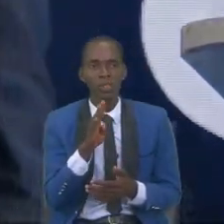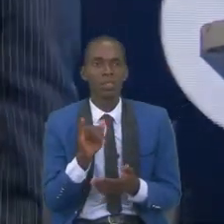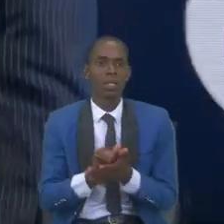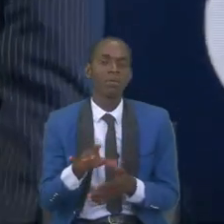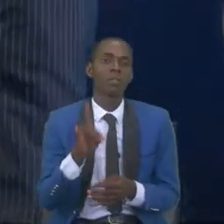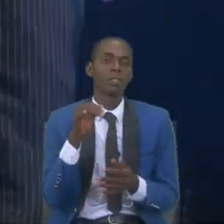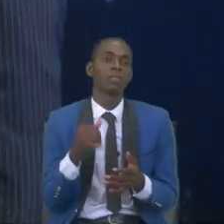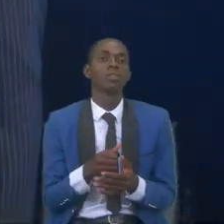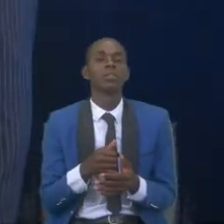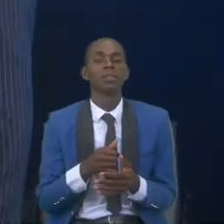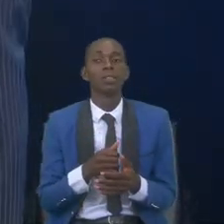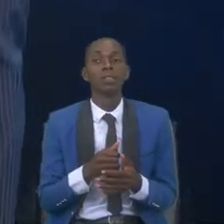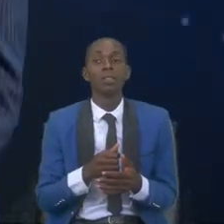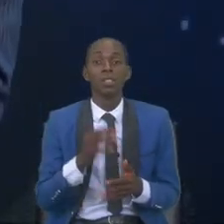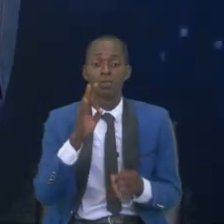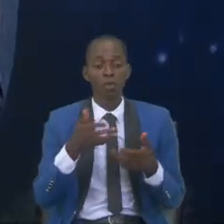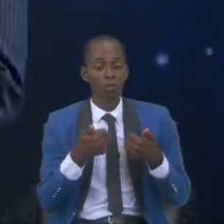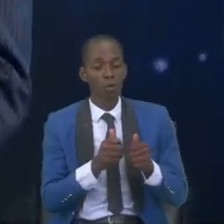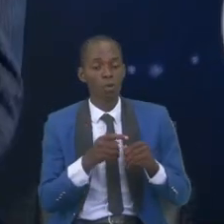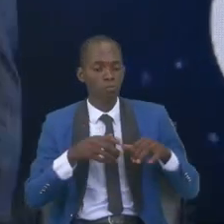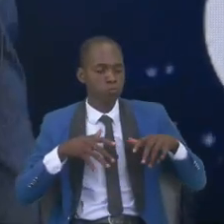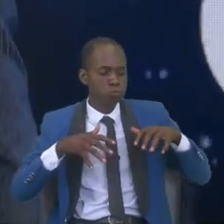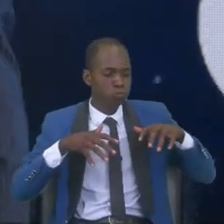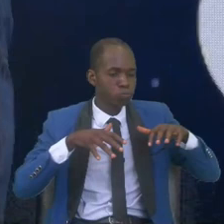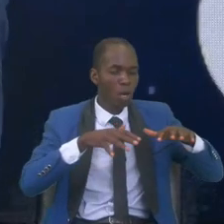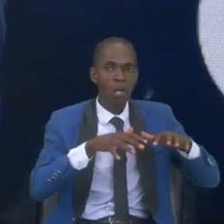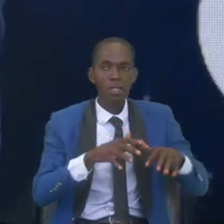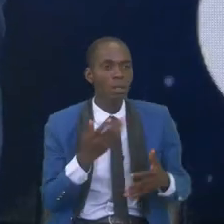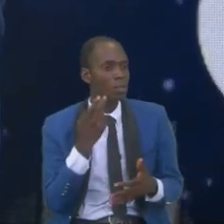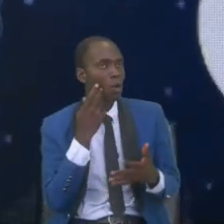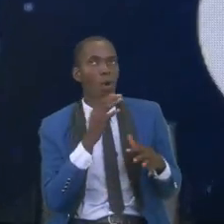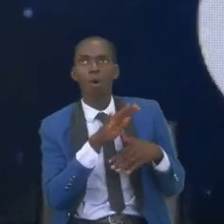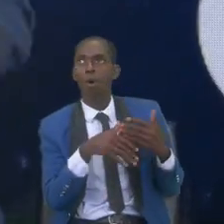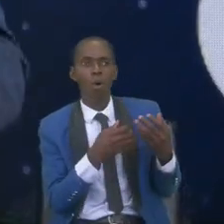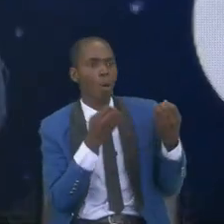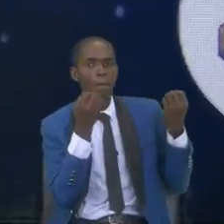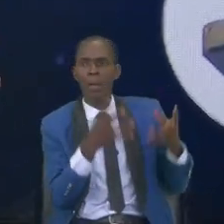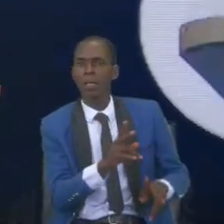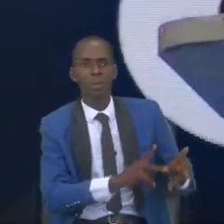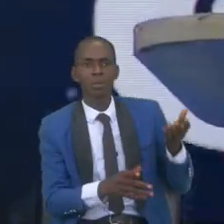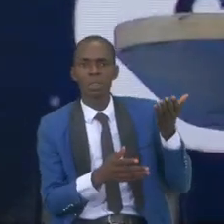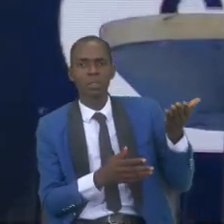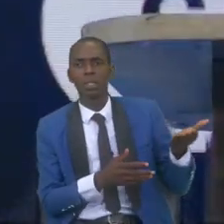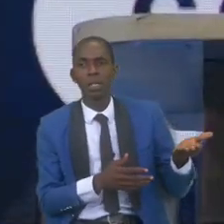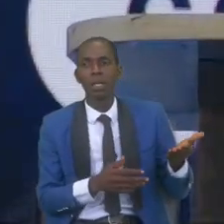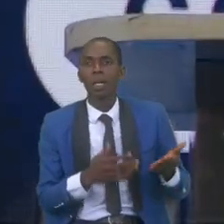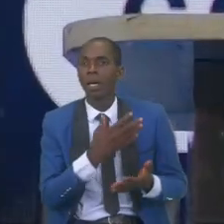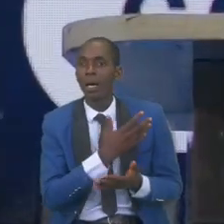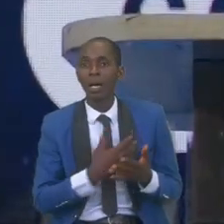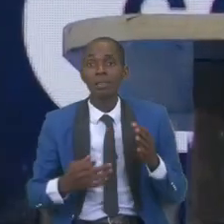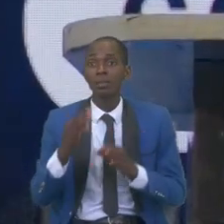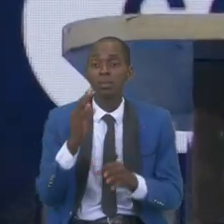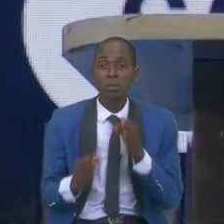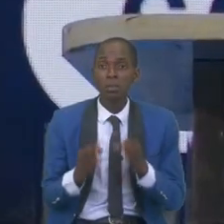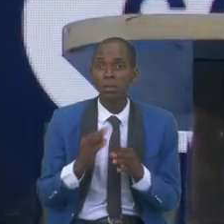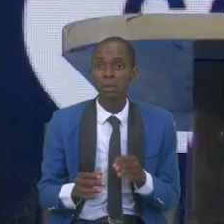the multitude, then if we say, look at all those people, there are so many. And if, they are not